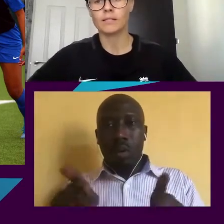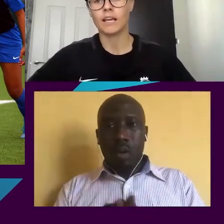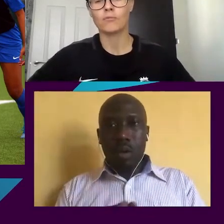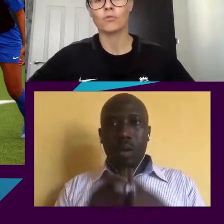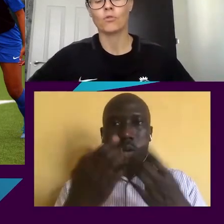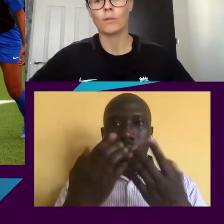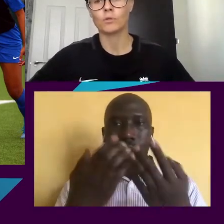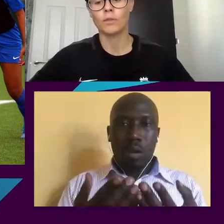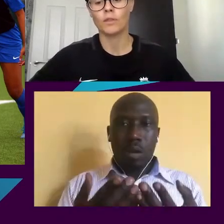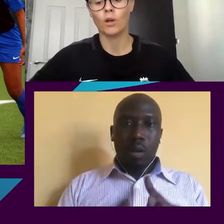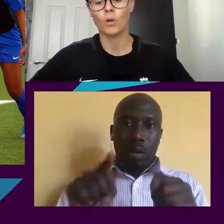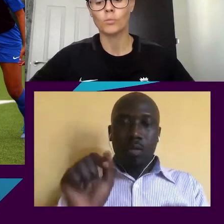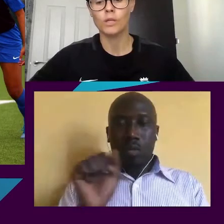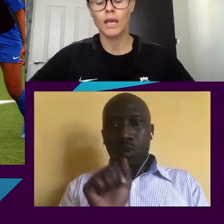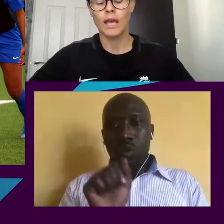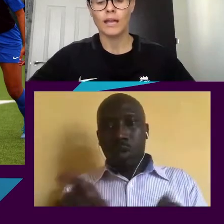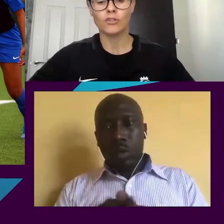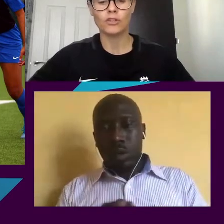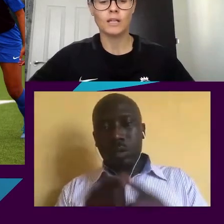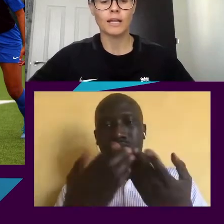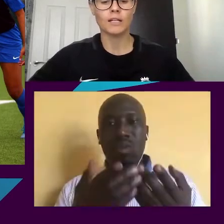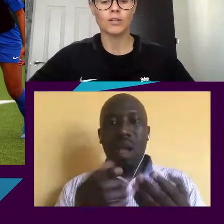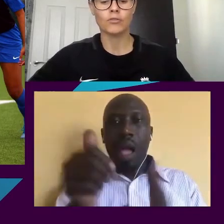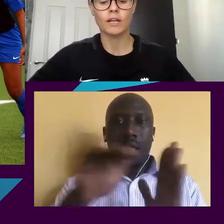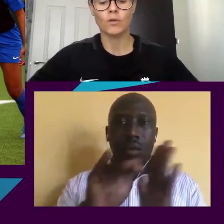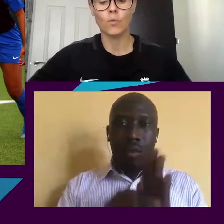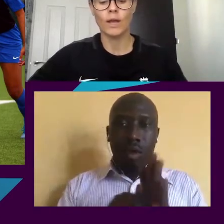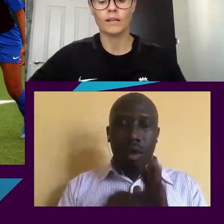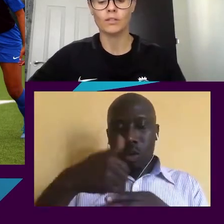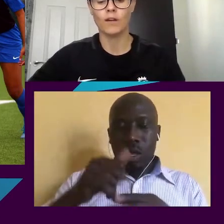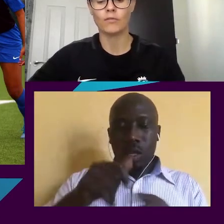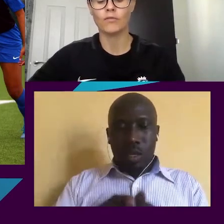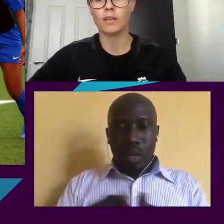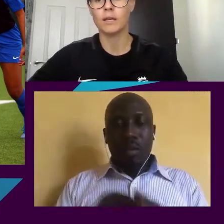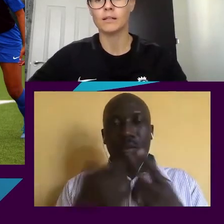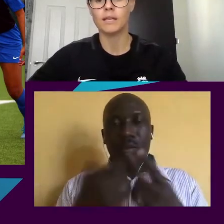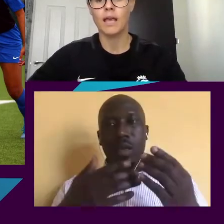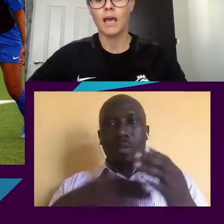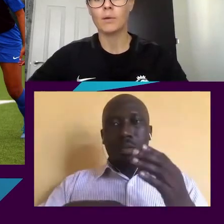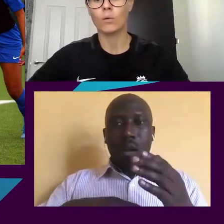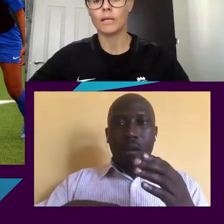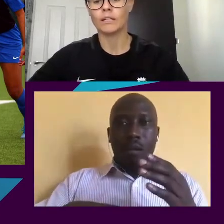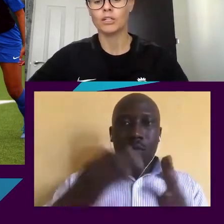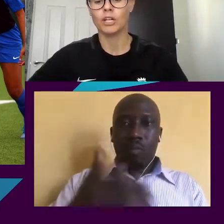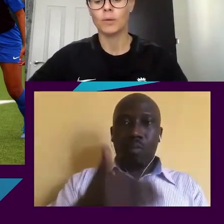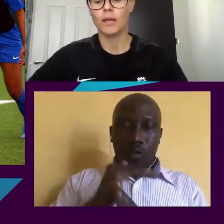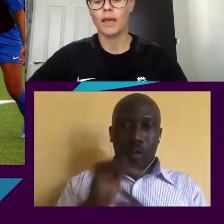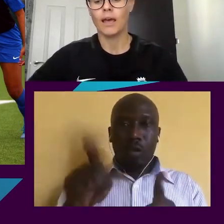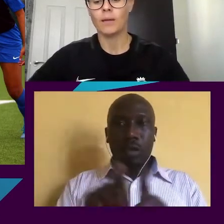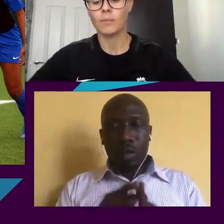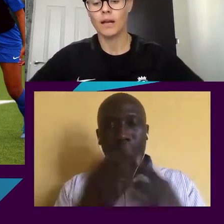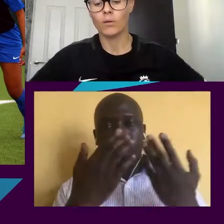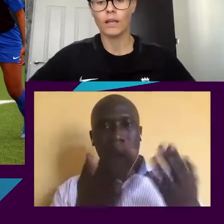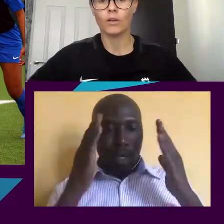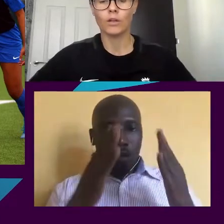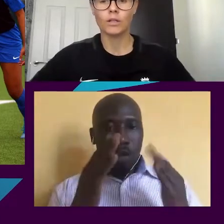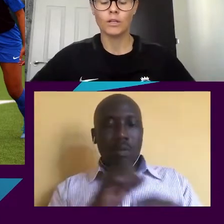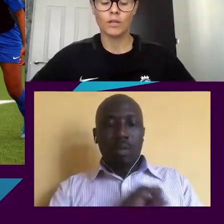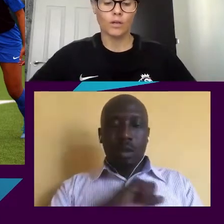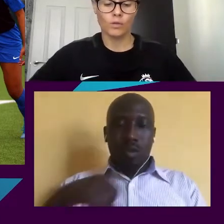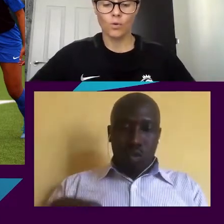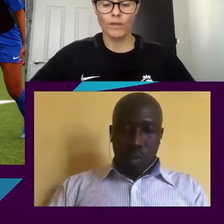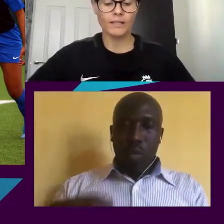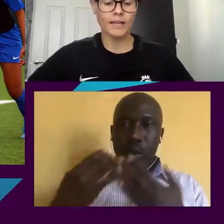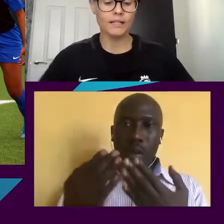within the PLCF programmes within the clubs. And it's just kind of to create an awareness around females about leadership and how they'll